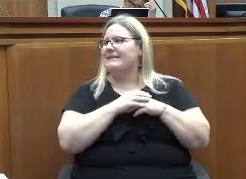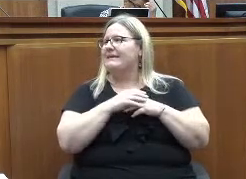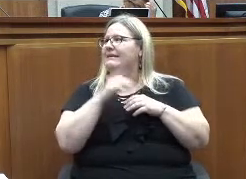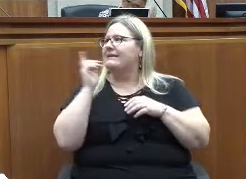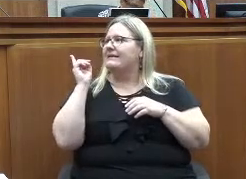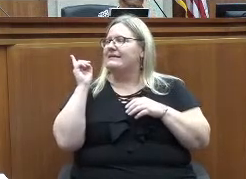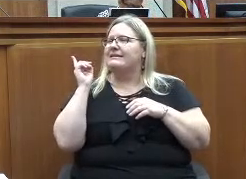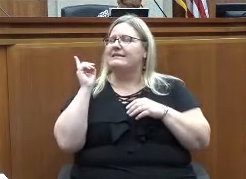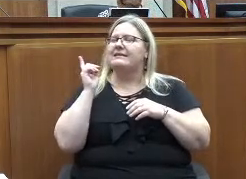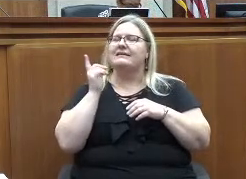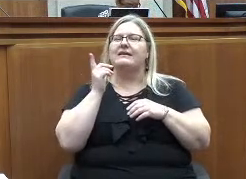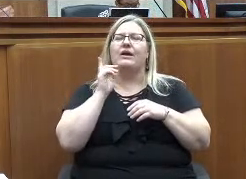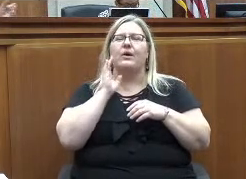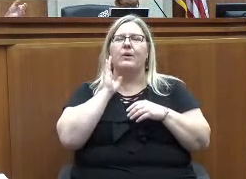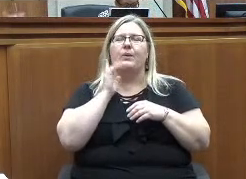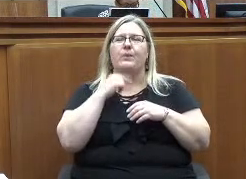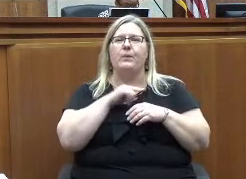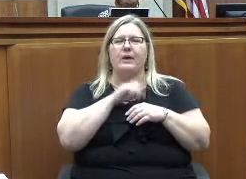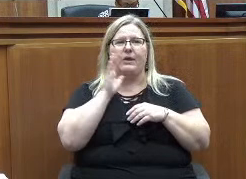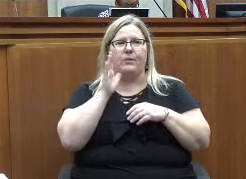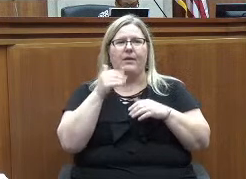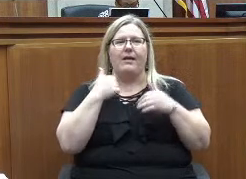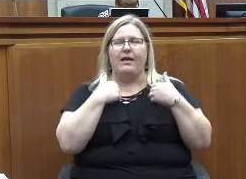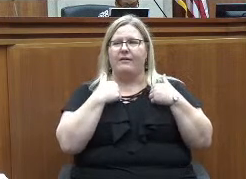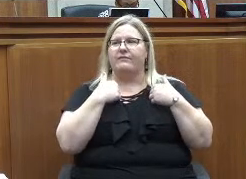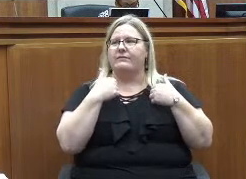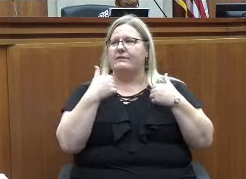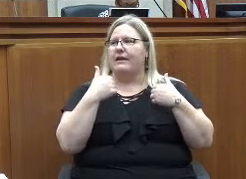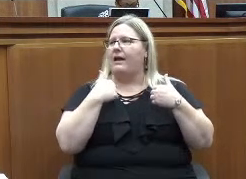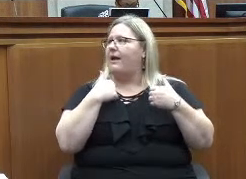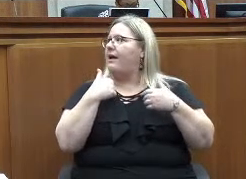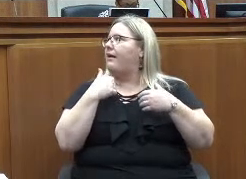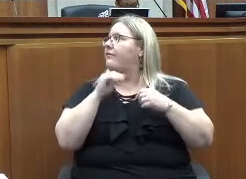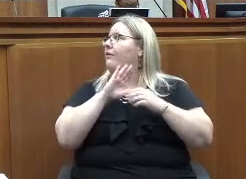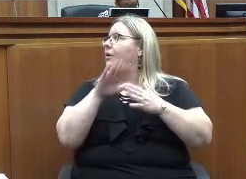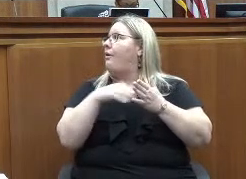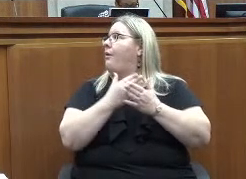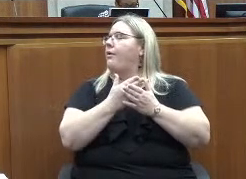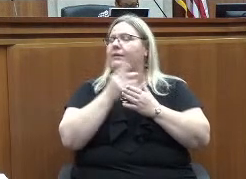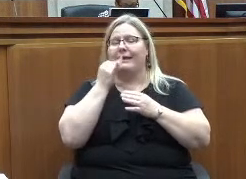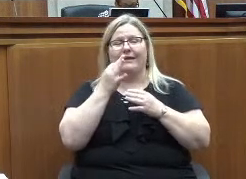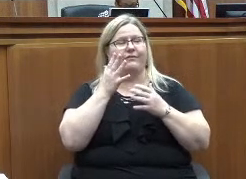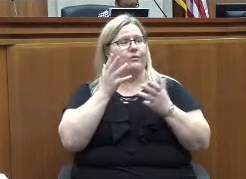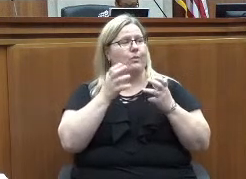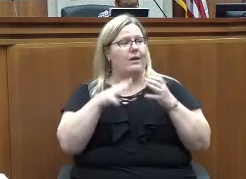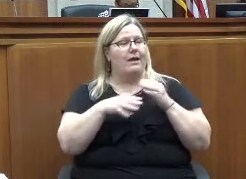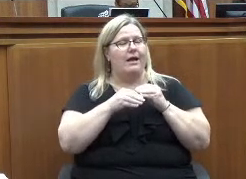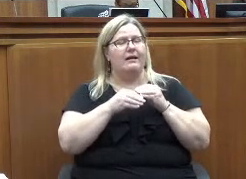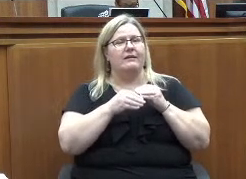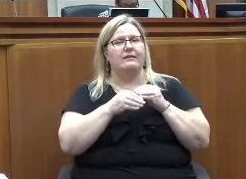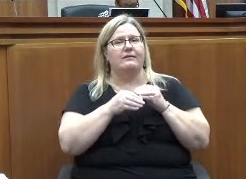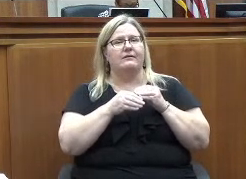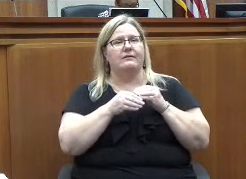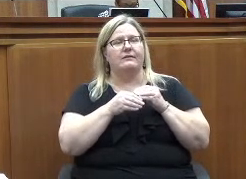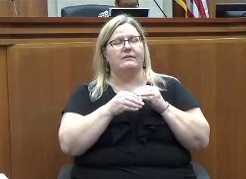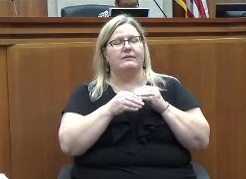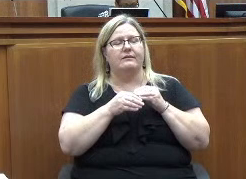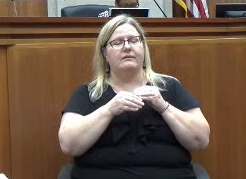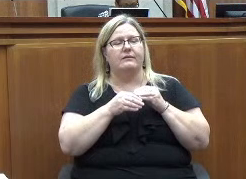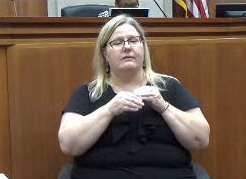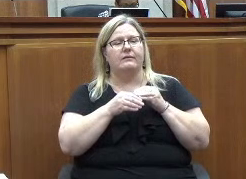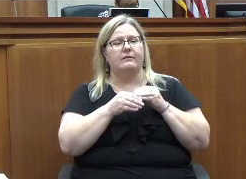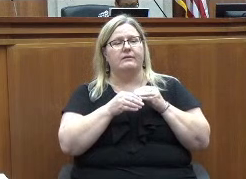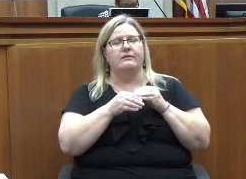AI. We're gonna have to get a unanimous, if we're gonna add it, Ms. Morris. If not, then can we put it on, we'll put it to